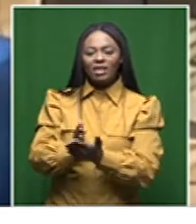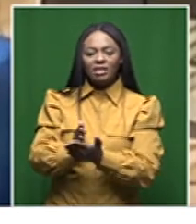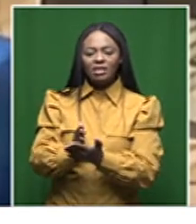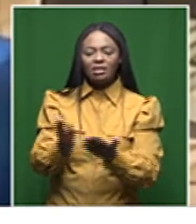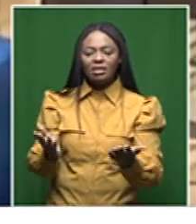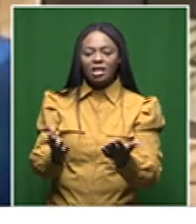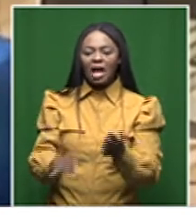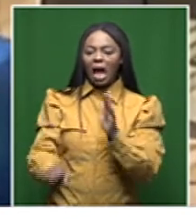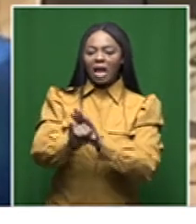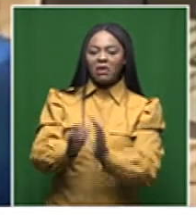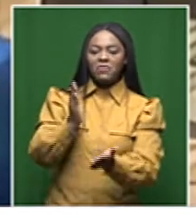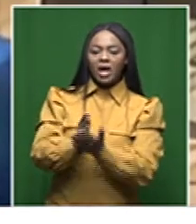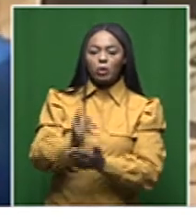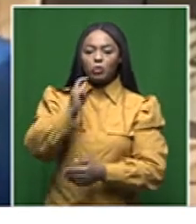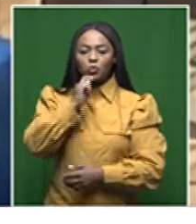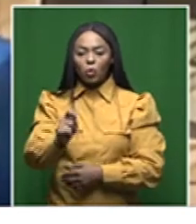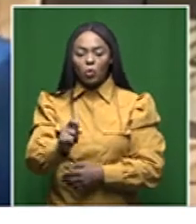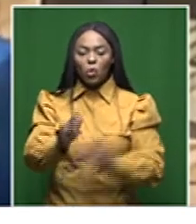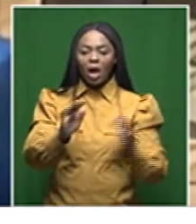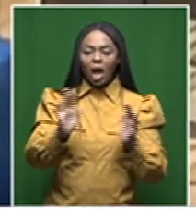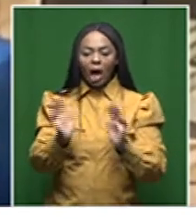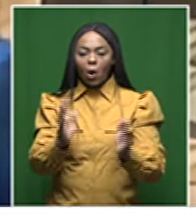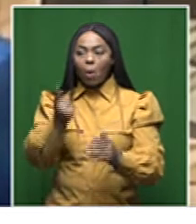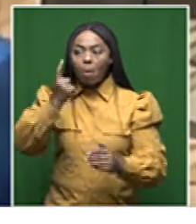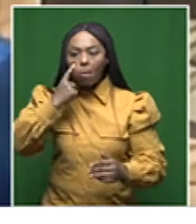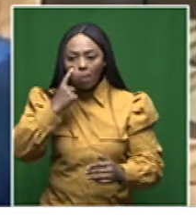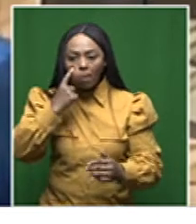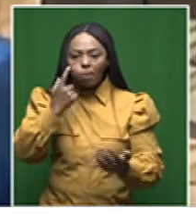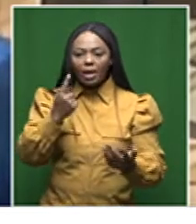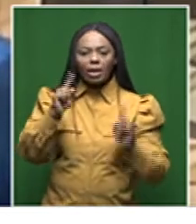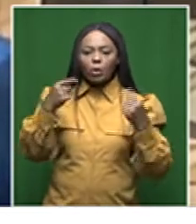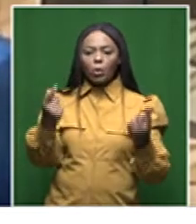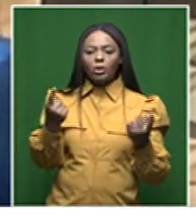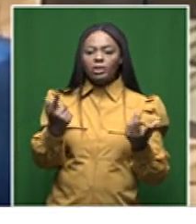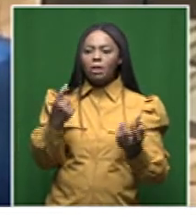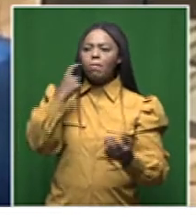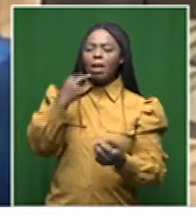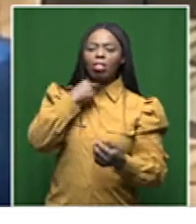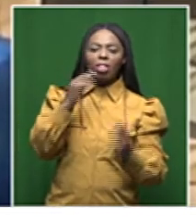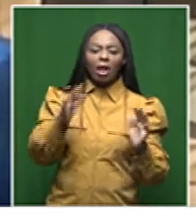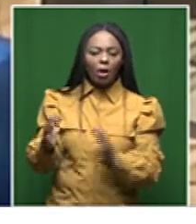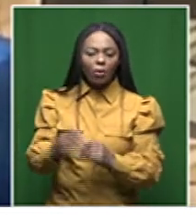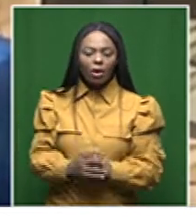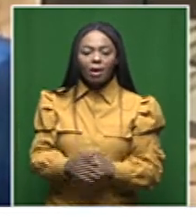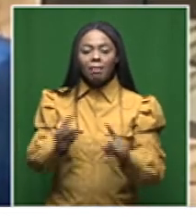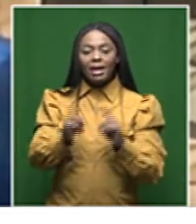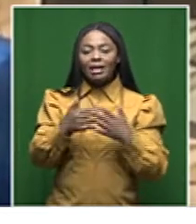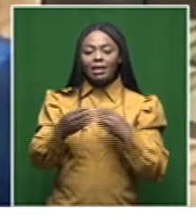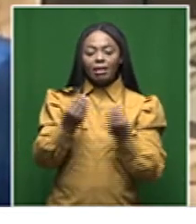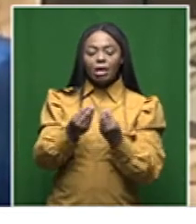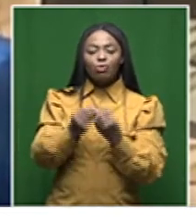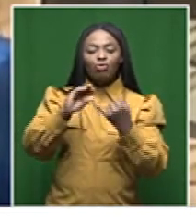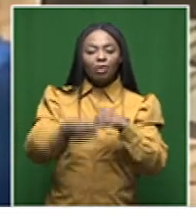is no actual scientific proof that whatever you're going to try, is it going to translate to your dream or to what you